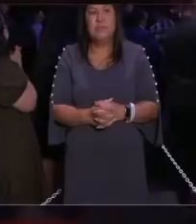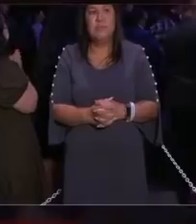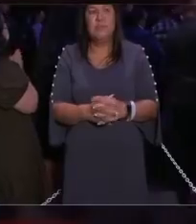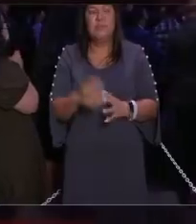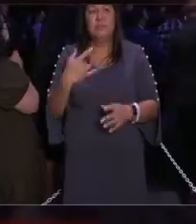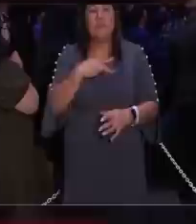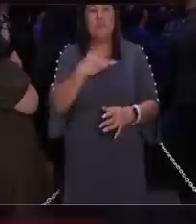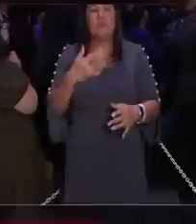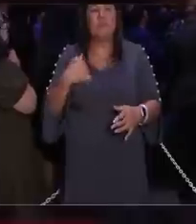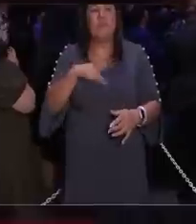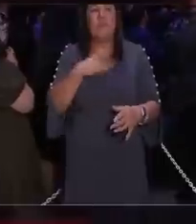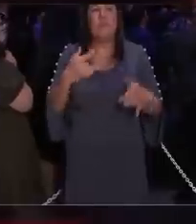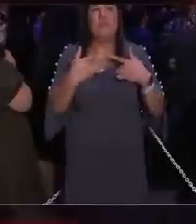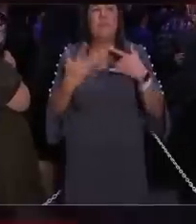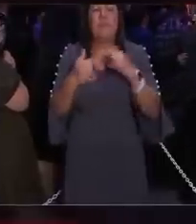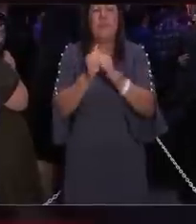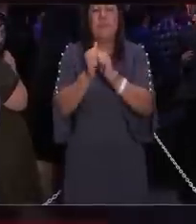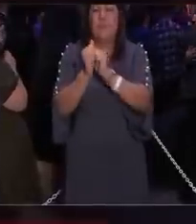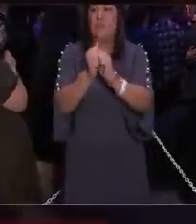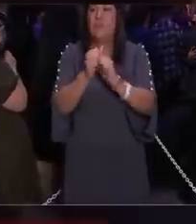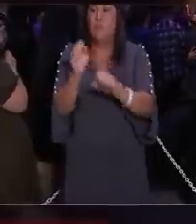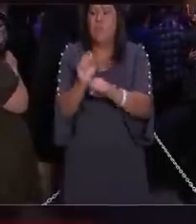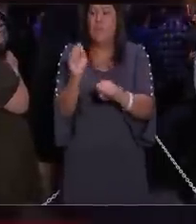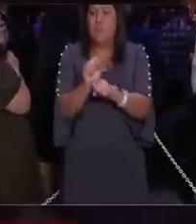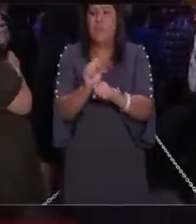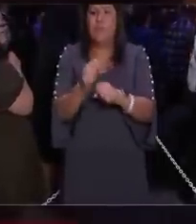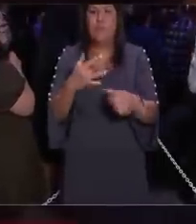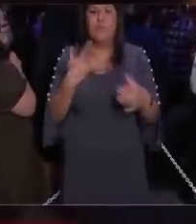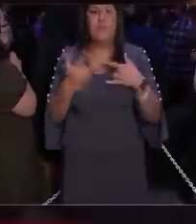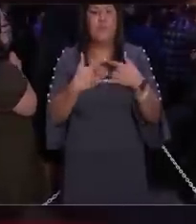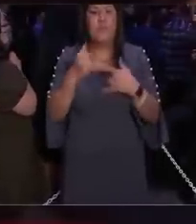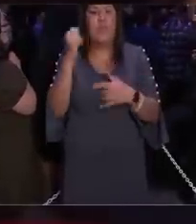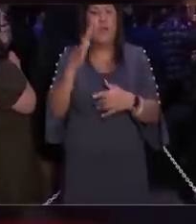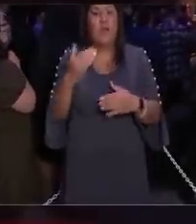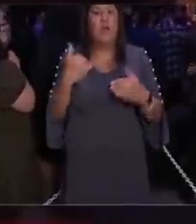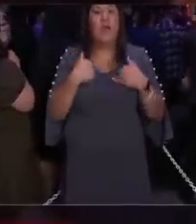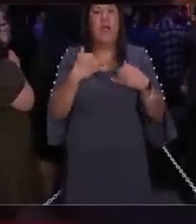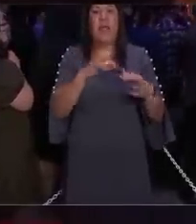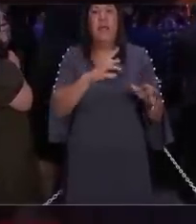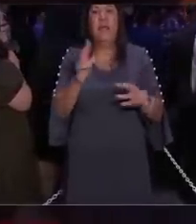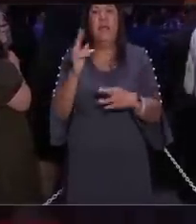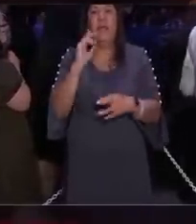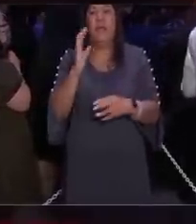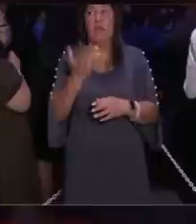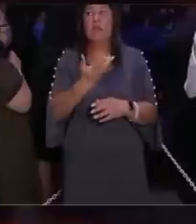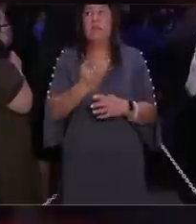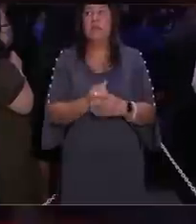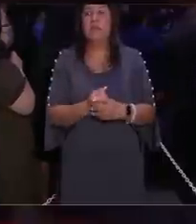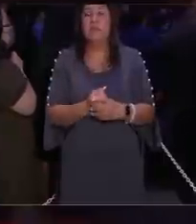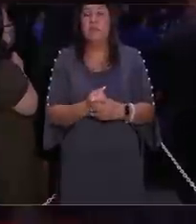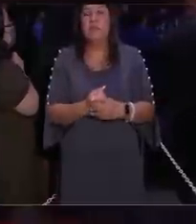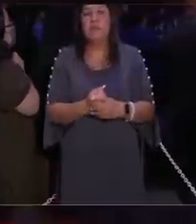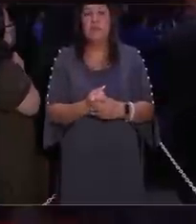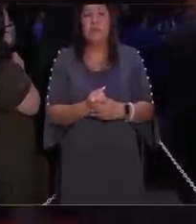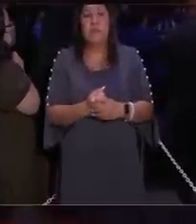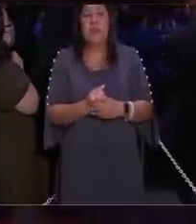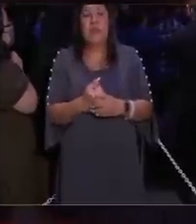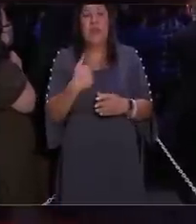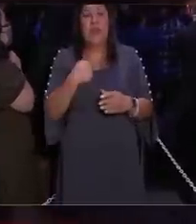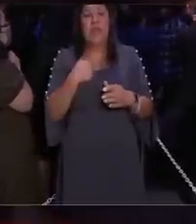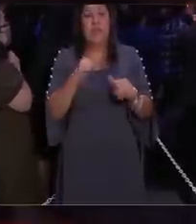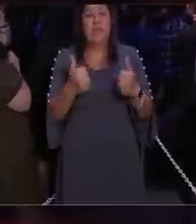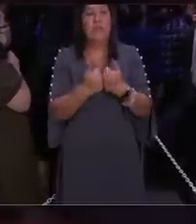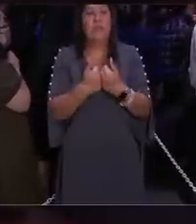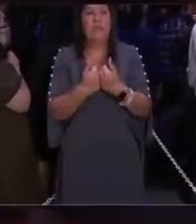We're excited to work together with you. We're excited for what God has in store. And I have the task